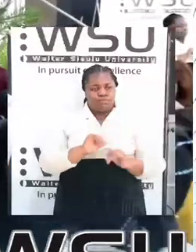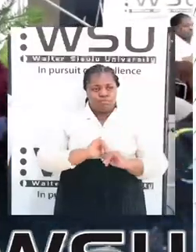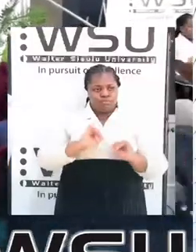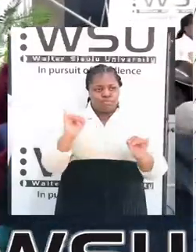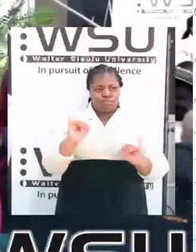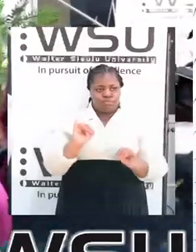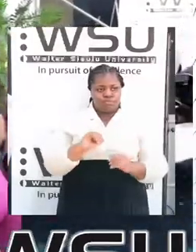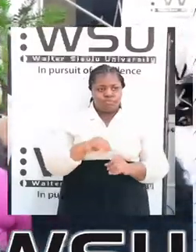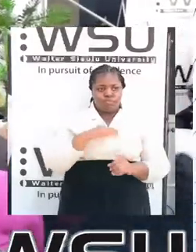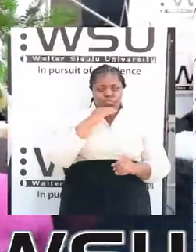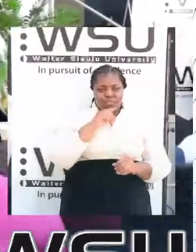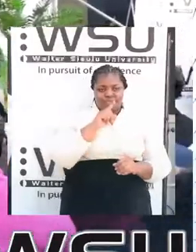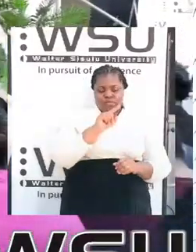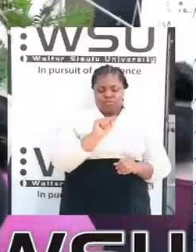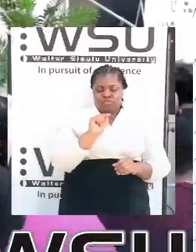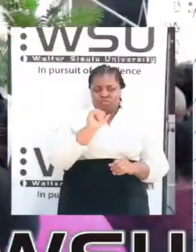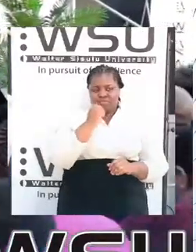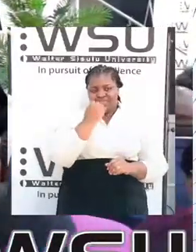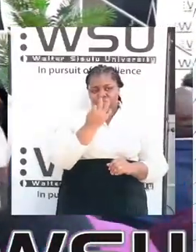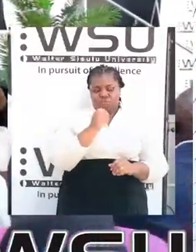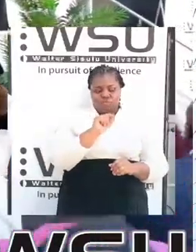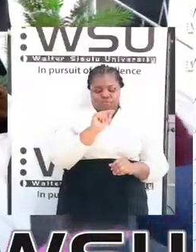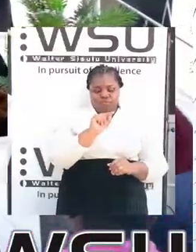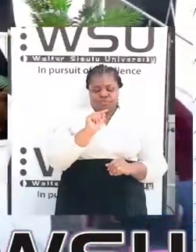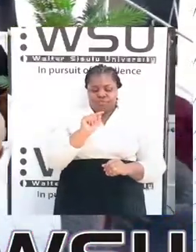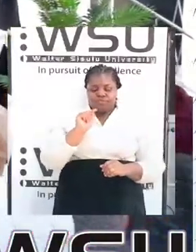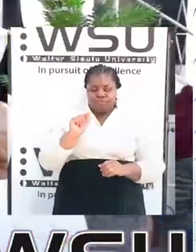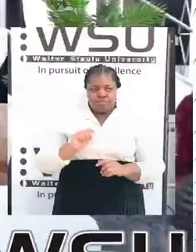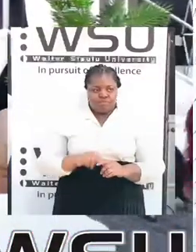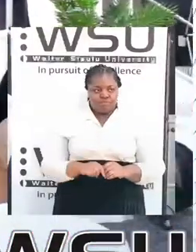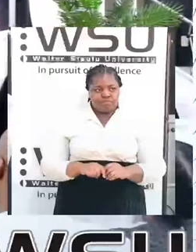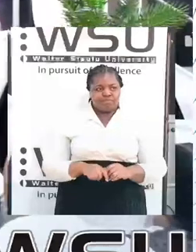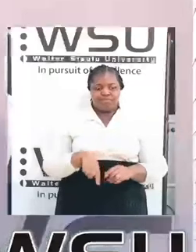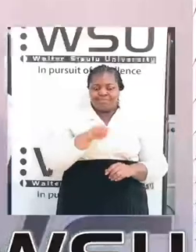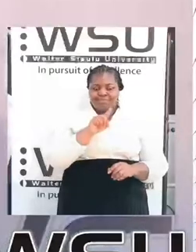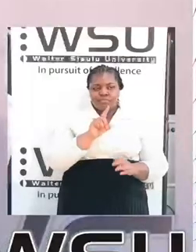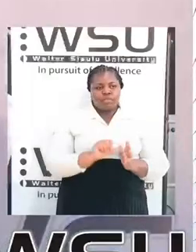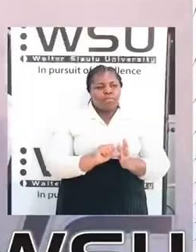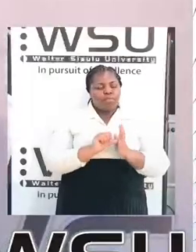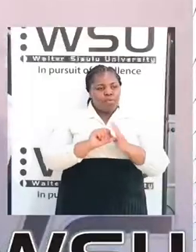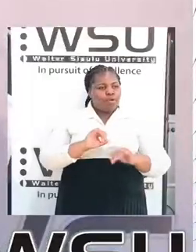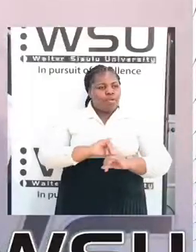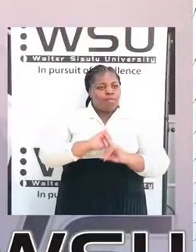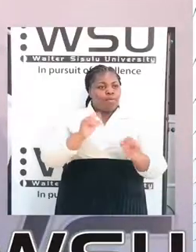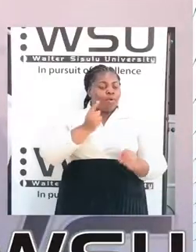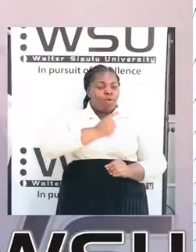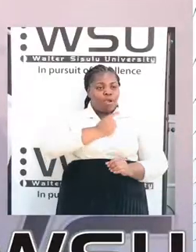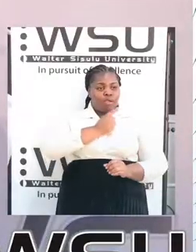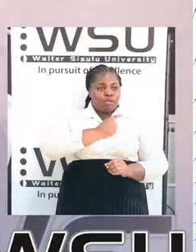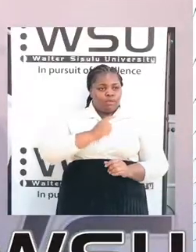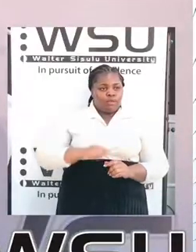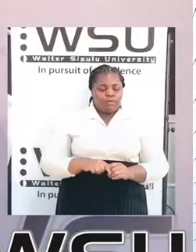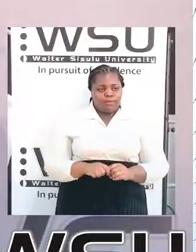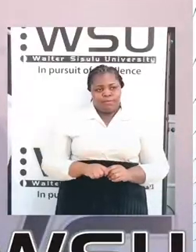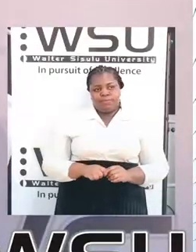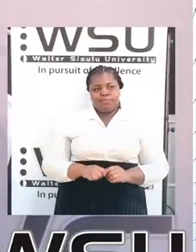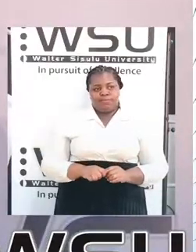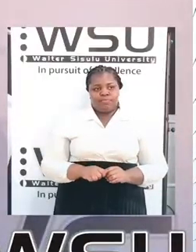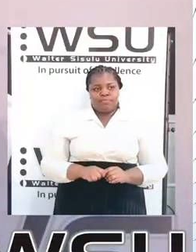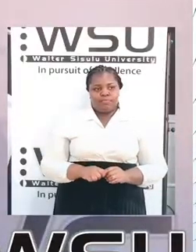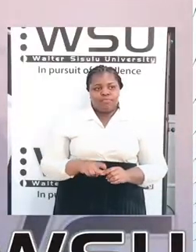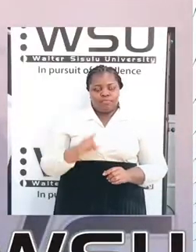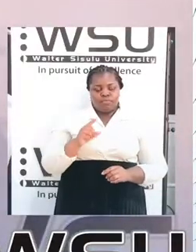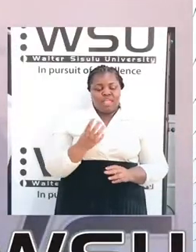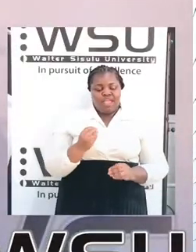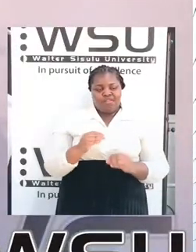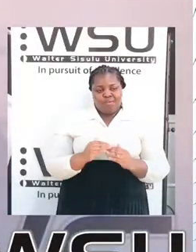The dot, dot, dot, the three dots. The ellipsis in any story suggests that there is